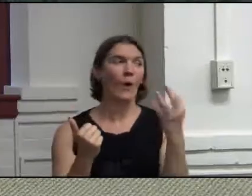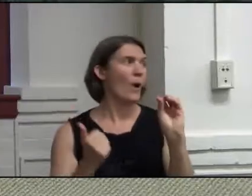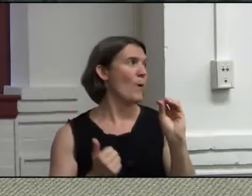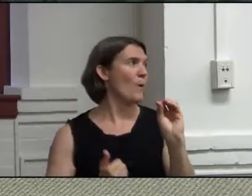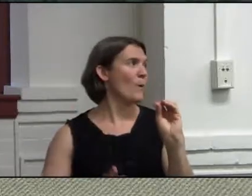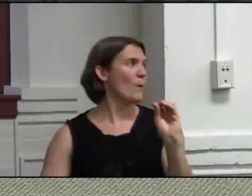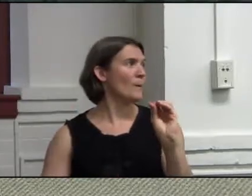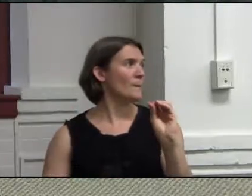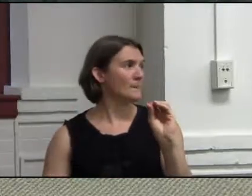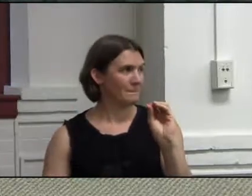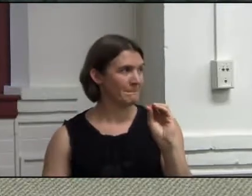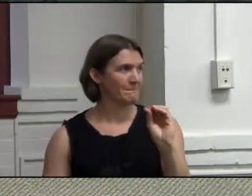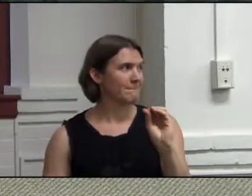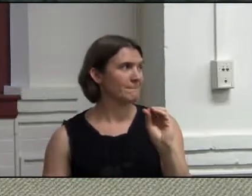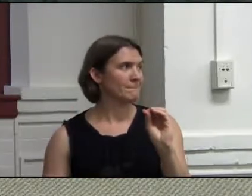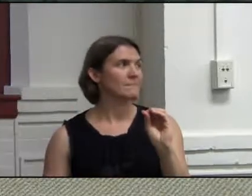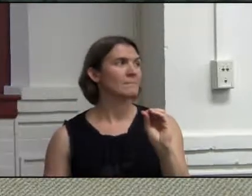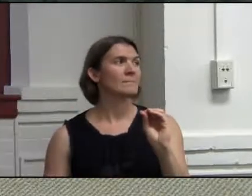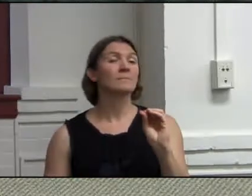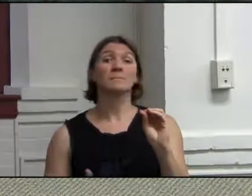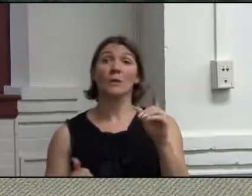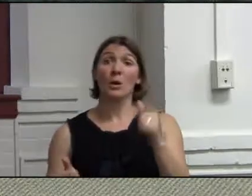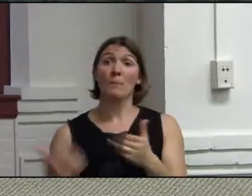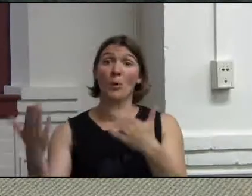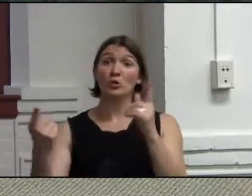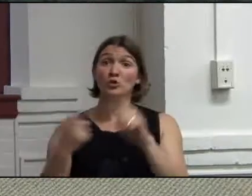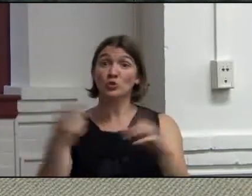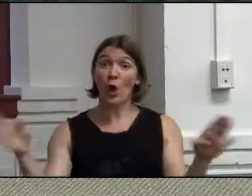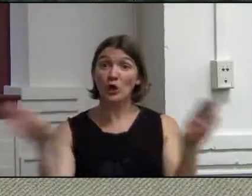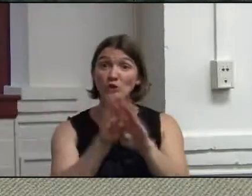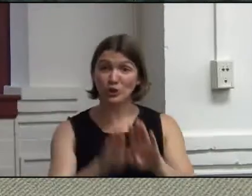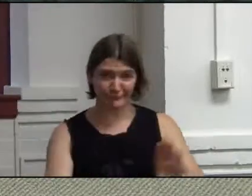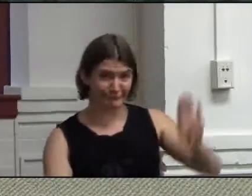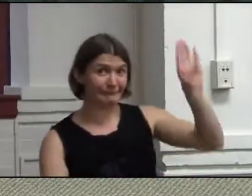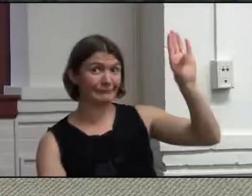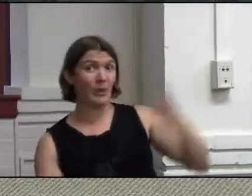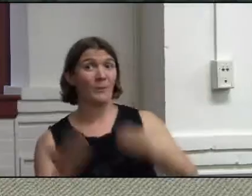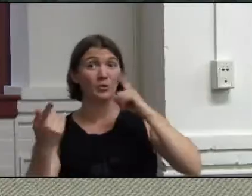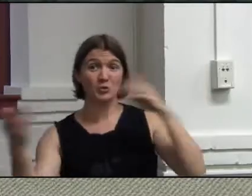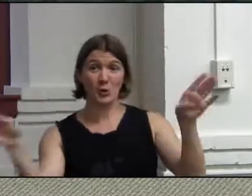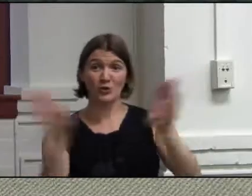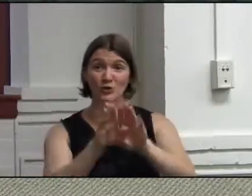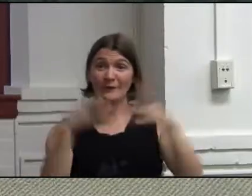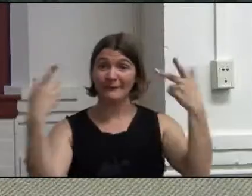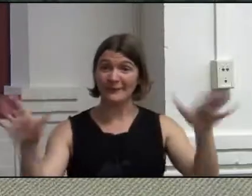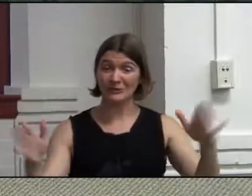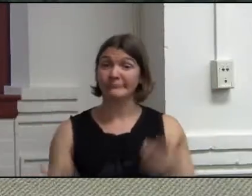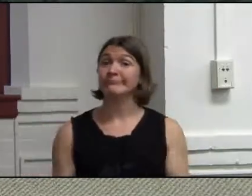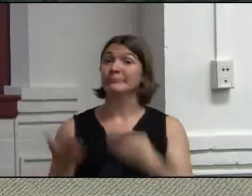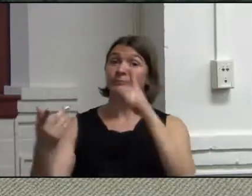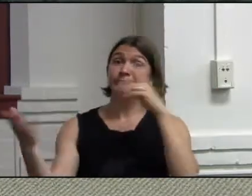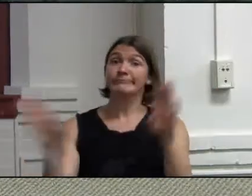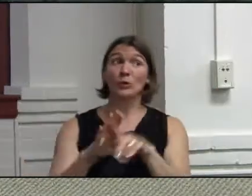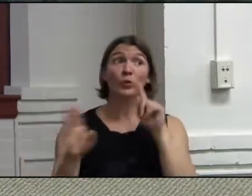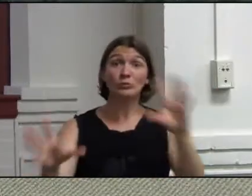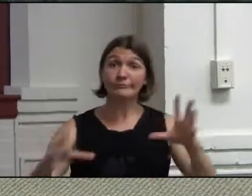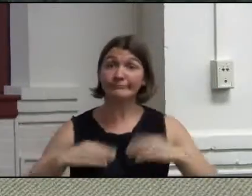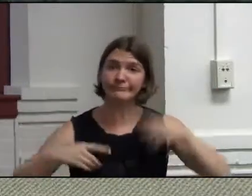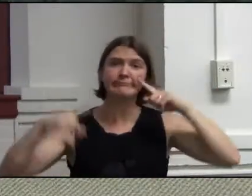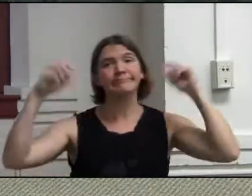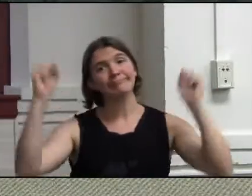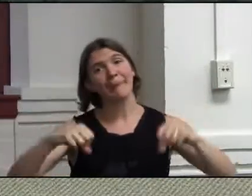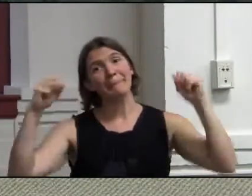4-0. Someone like to make a motion to adjourn? I'd like to make a motion to adjourn tonight's meeting. We have a motion to adjourn. All those in favor say